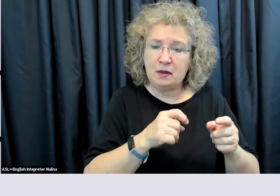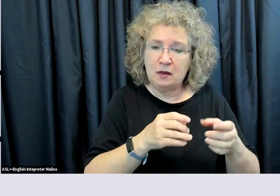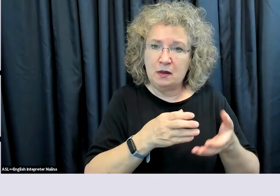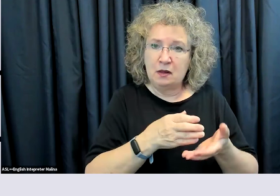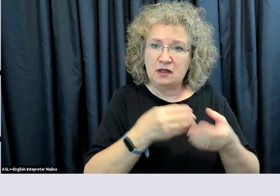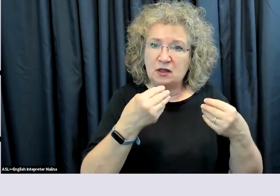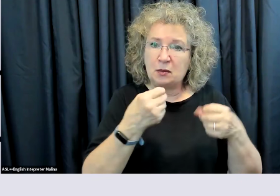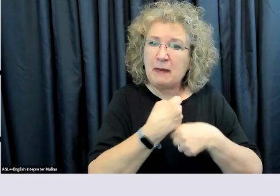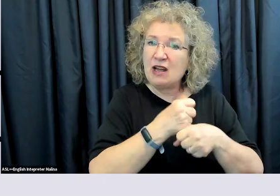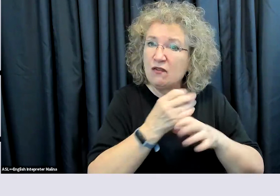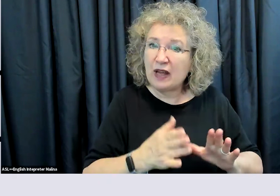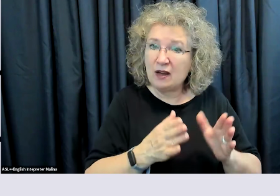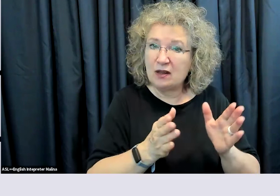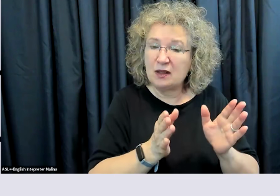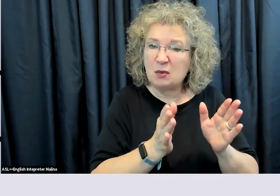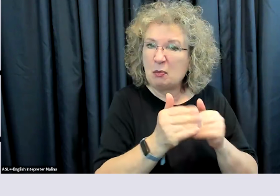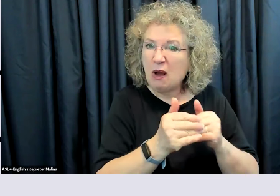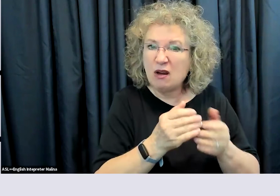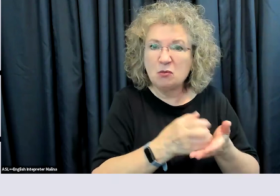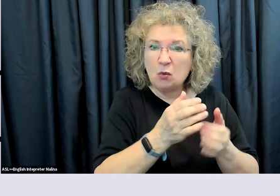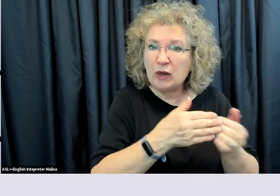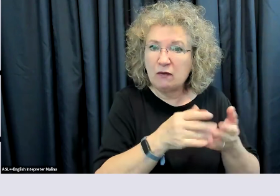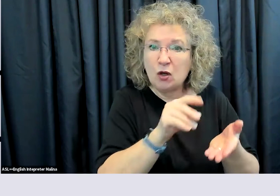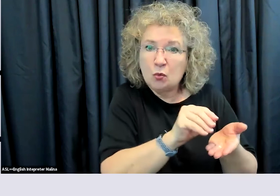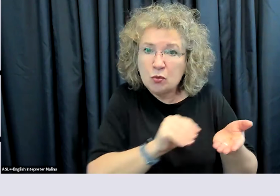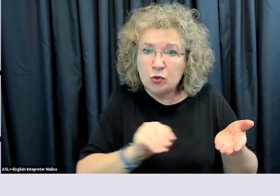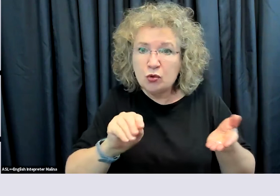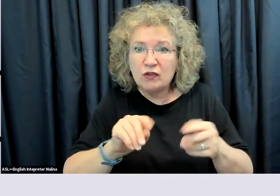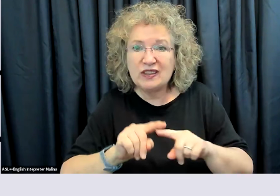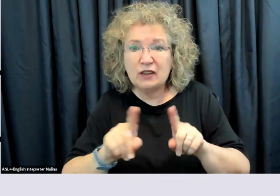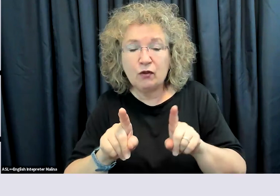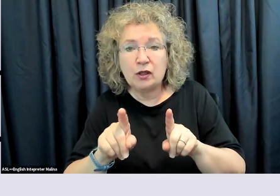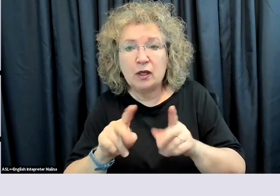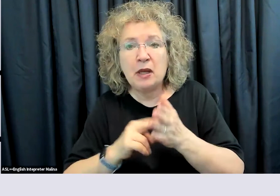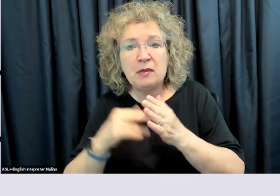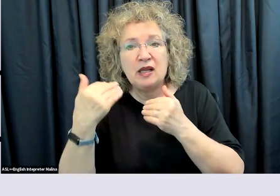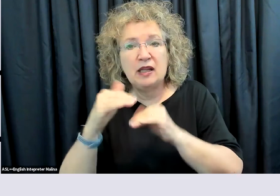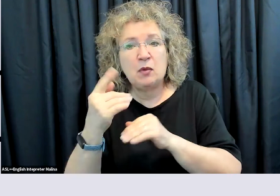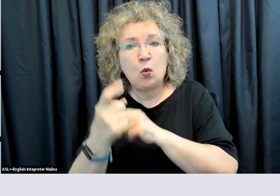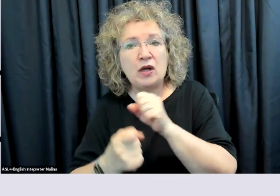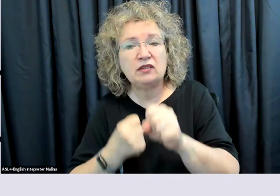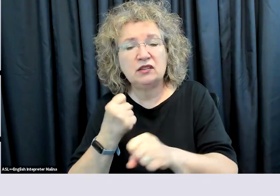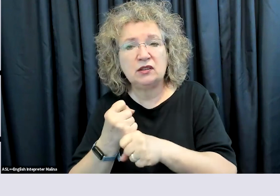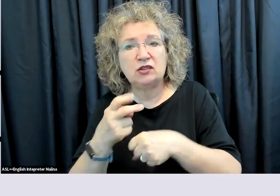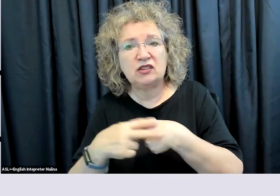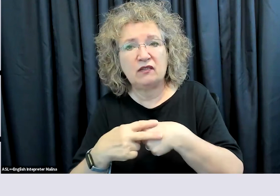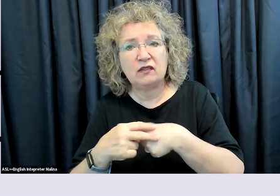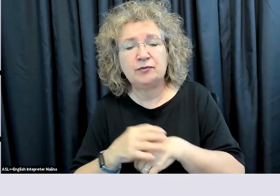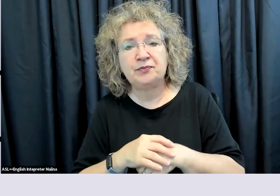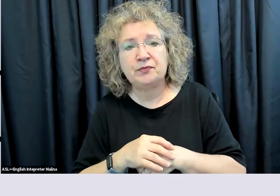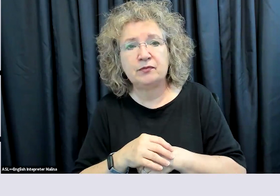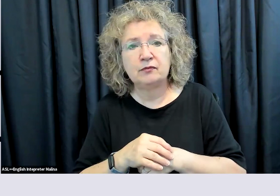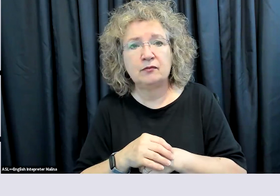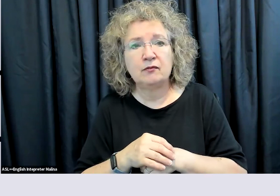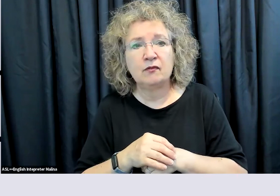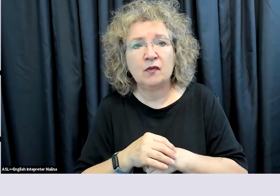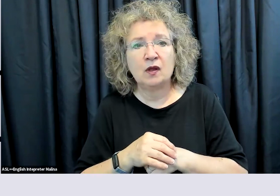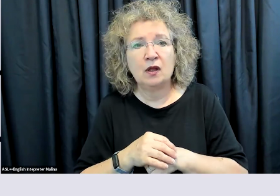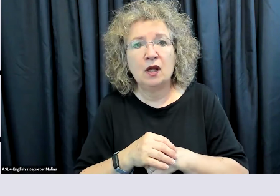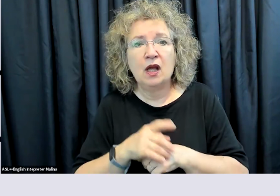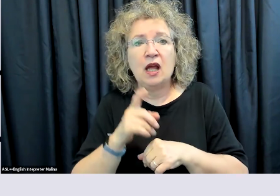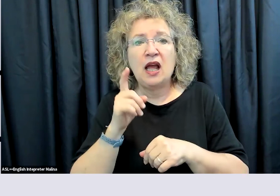regularly. Adjust for new prescriptions, discontinued medications, or dose changes. If you have a